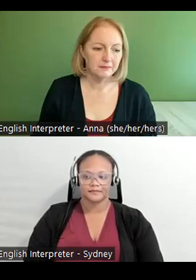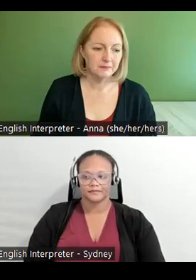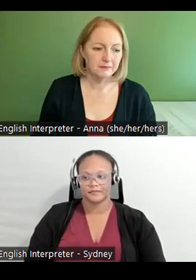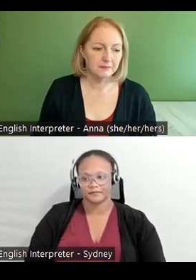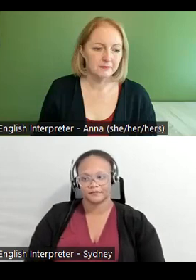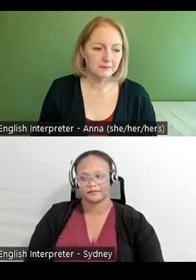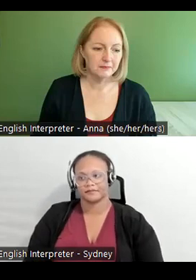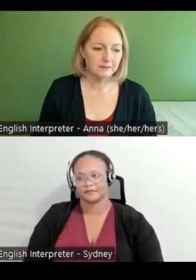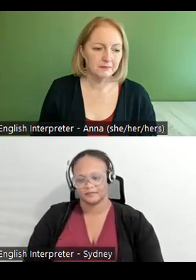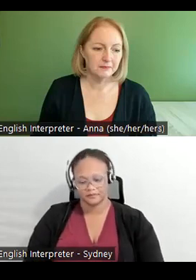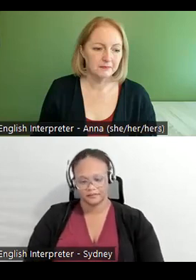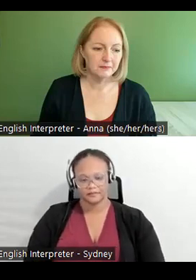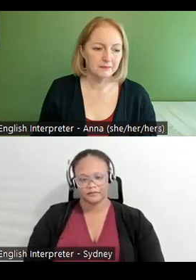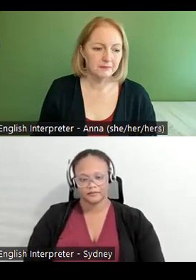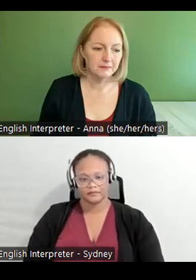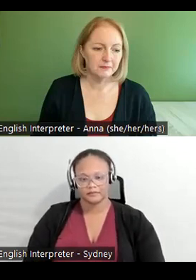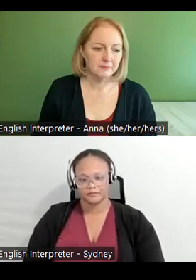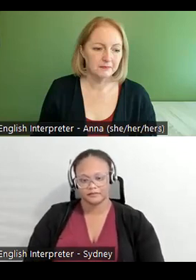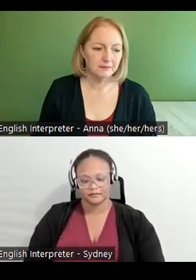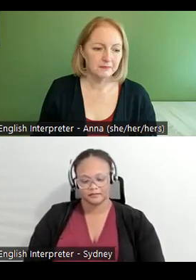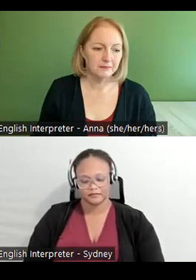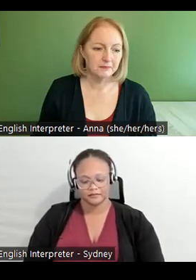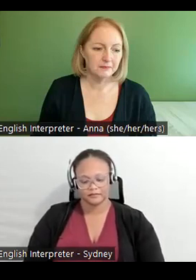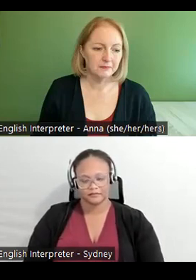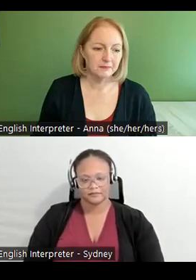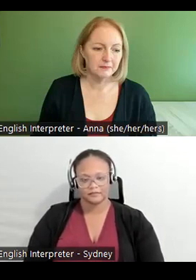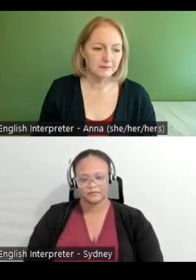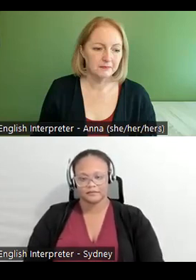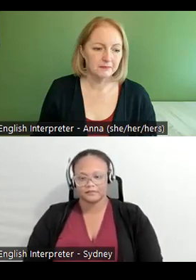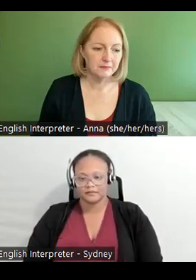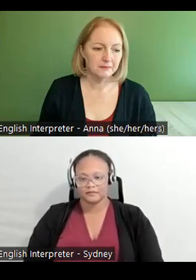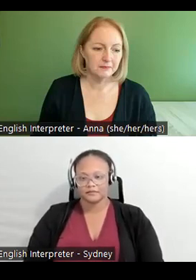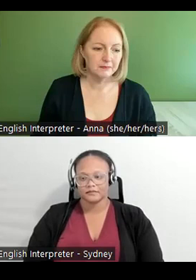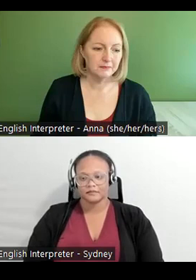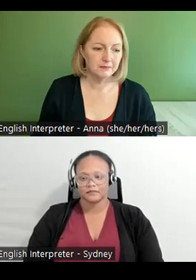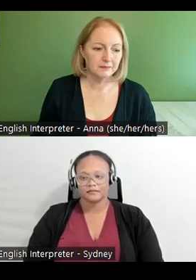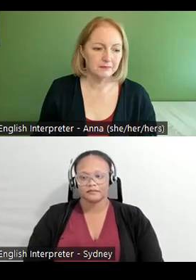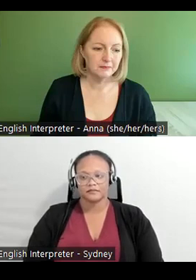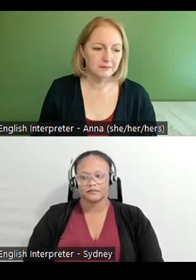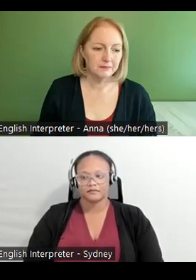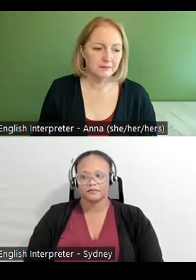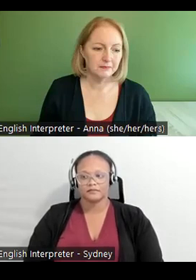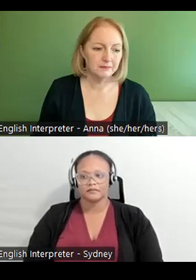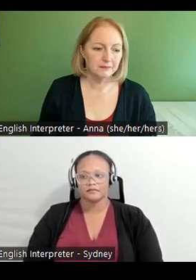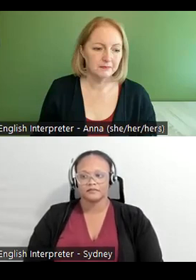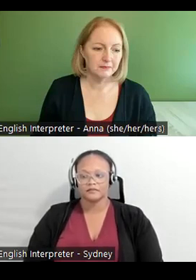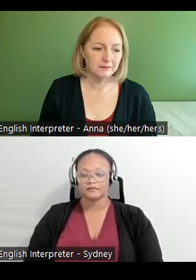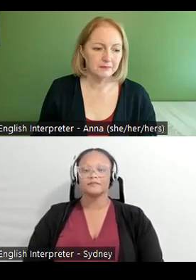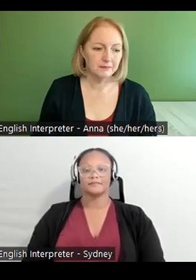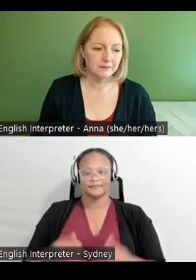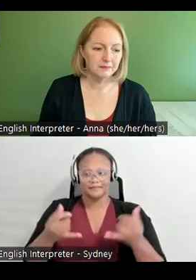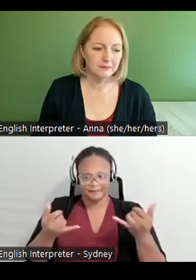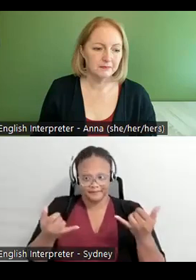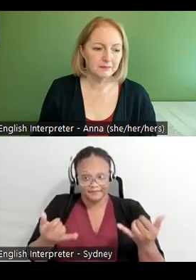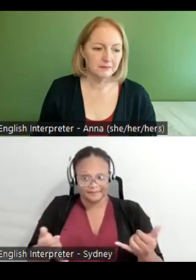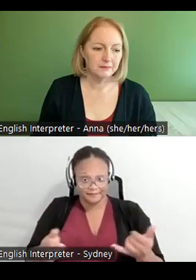talk about what we have negotiated this last time, so that they can give you more information. Okay, thank you. Asking Brenda if